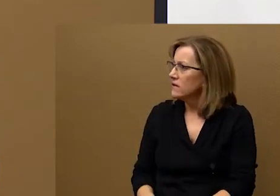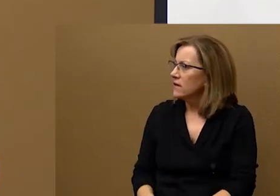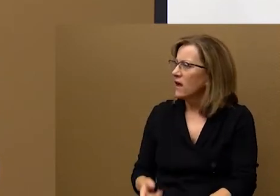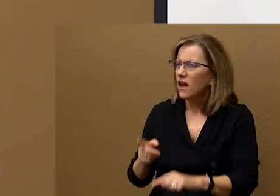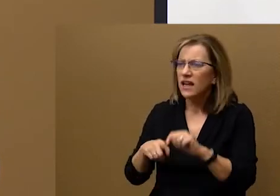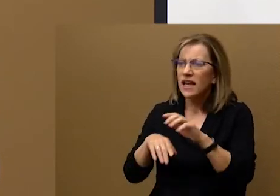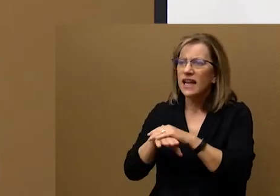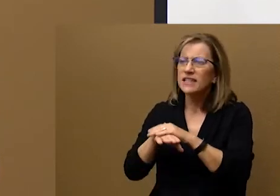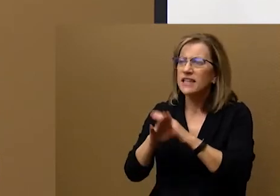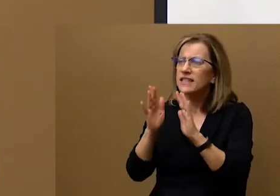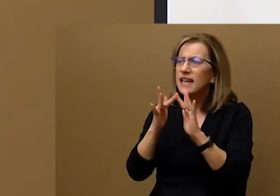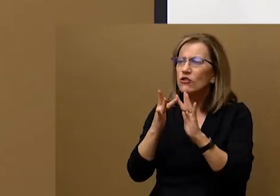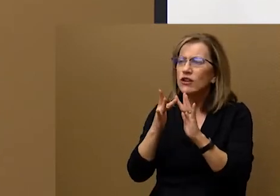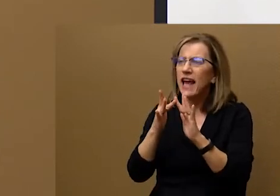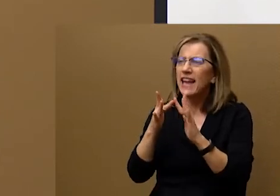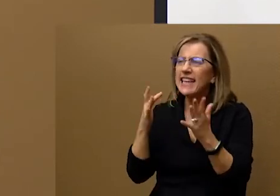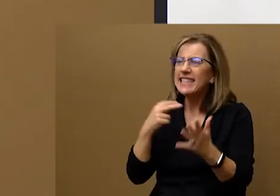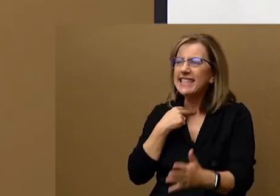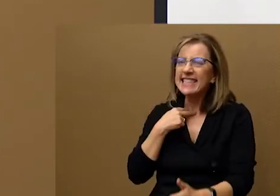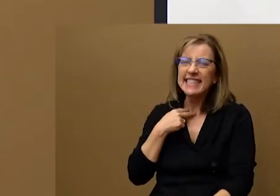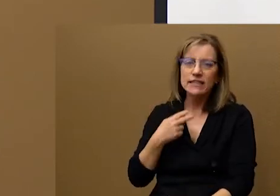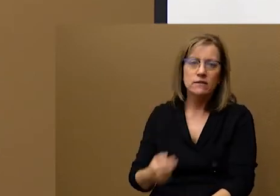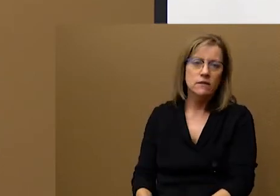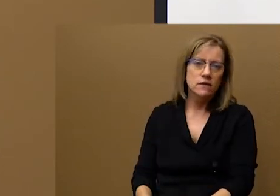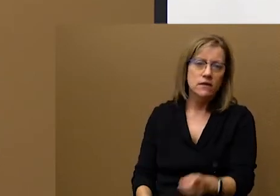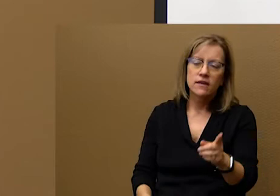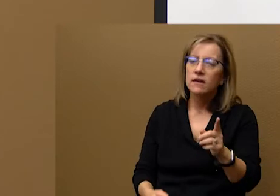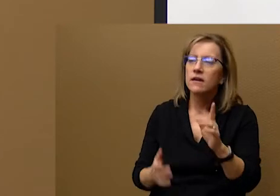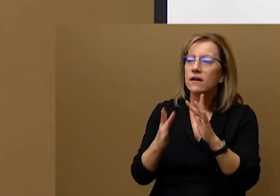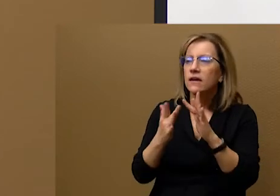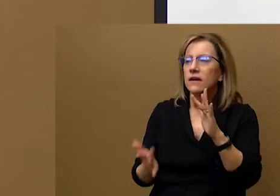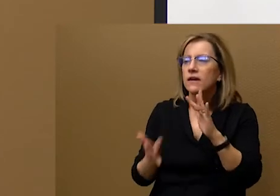Oh no, can't access the internet, why not?